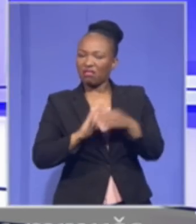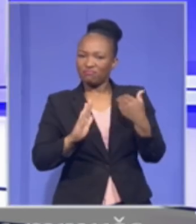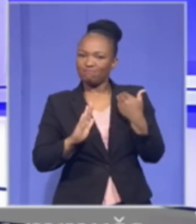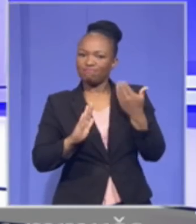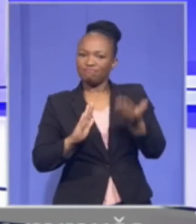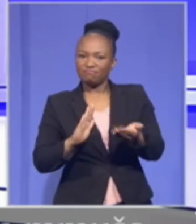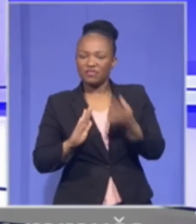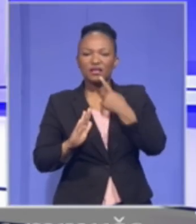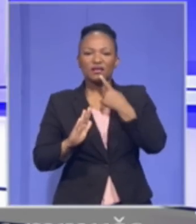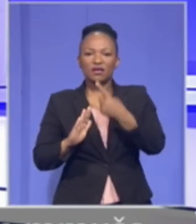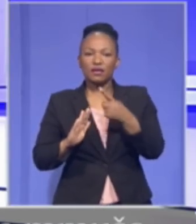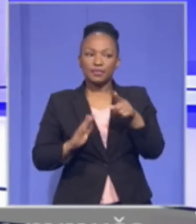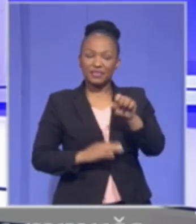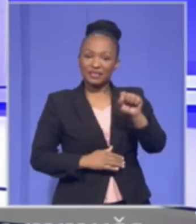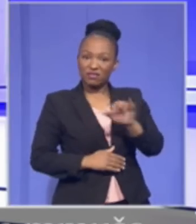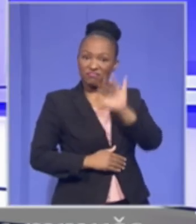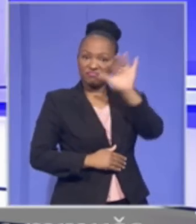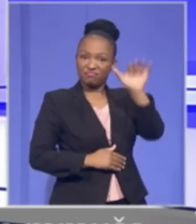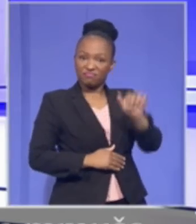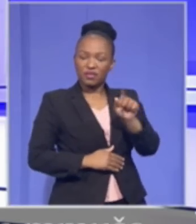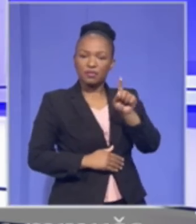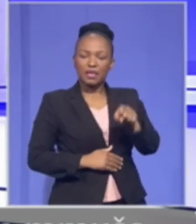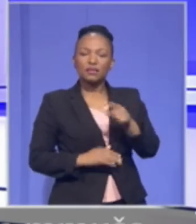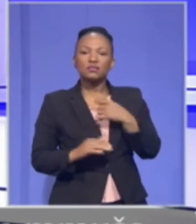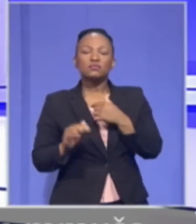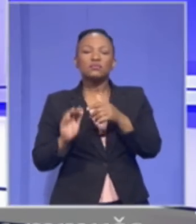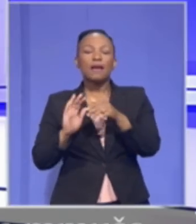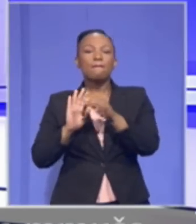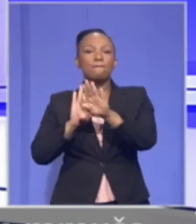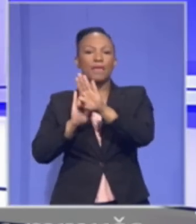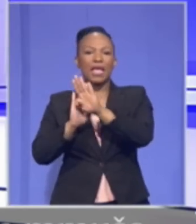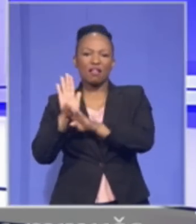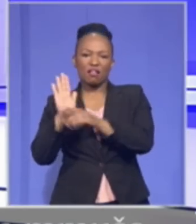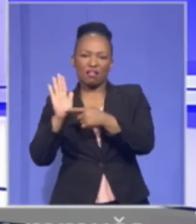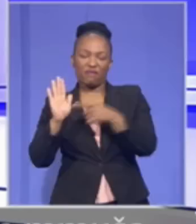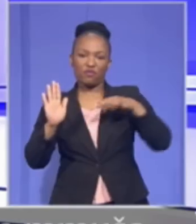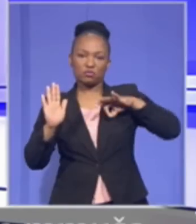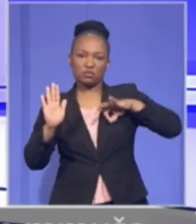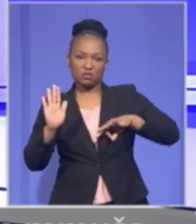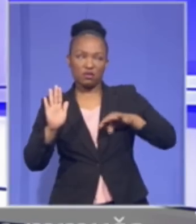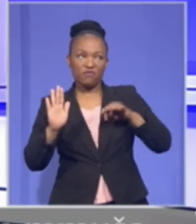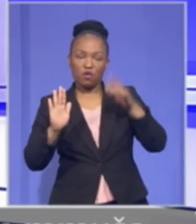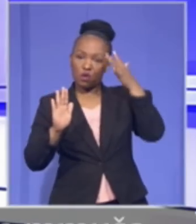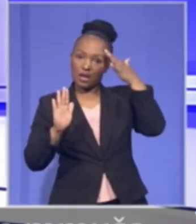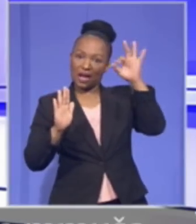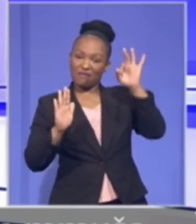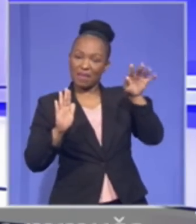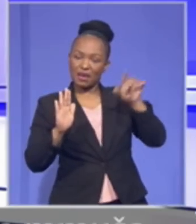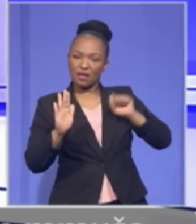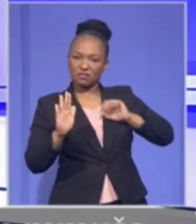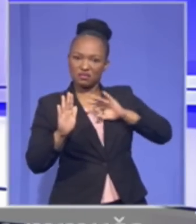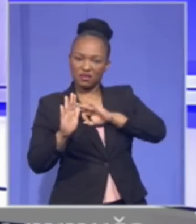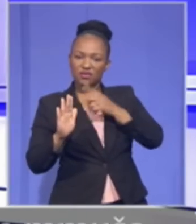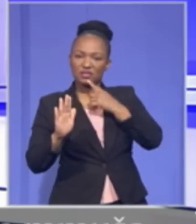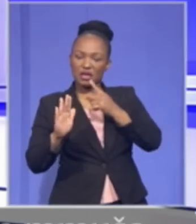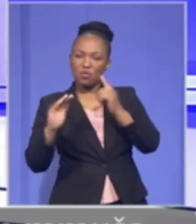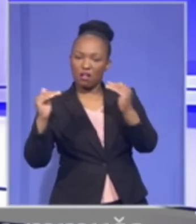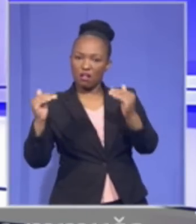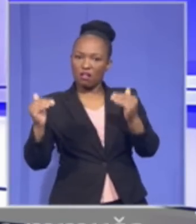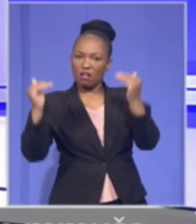naga ya Afrika Borwa go ba le molaokakanywa wa megolo ya bašomi ba mmušo o a rego e tla ba wa maemo a godimo